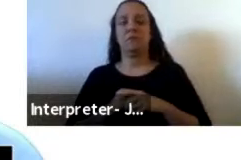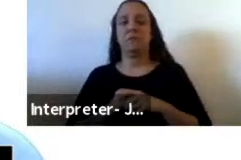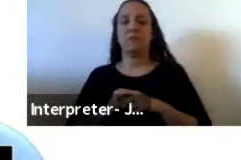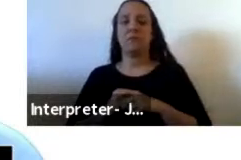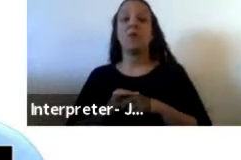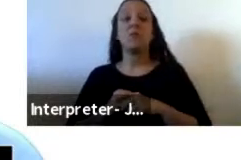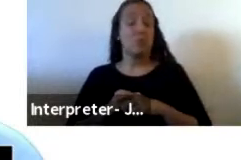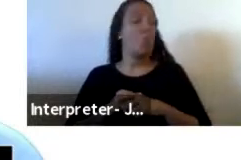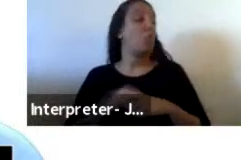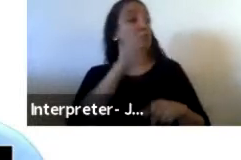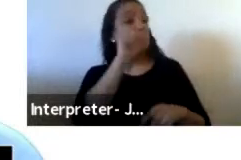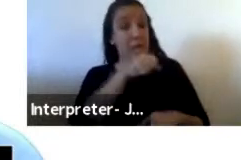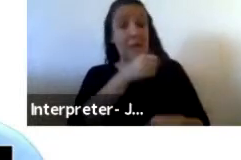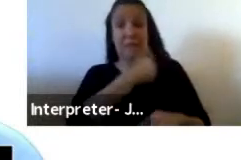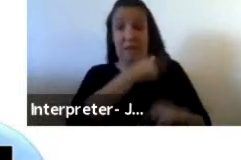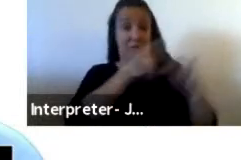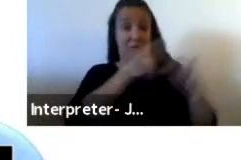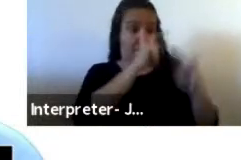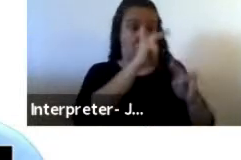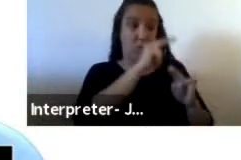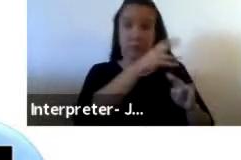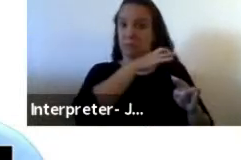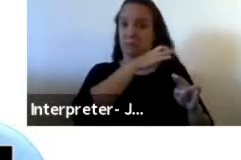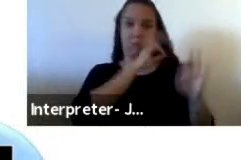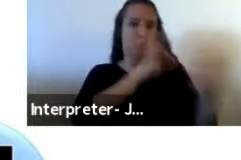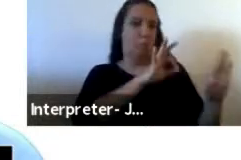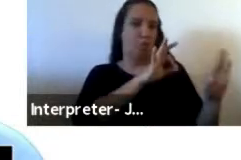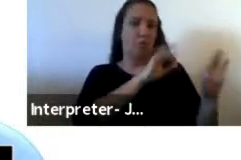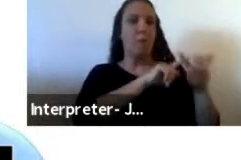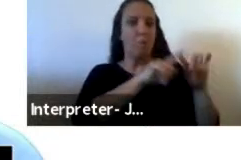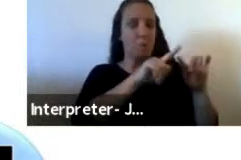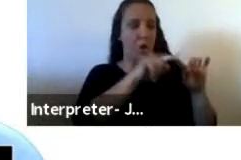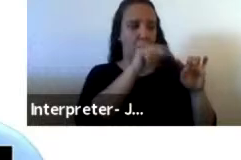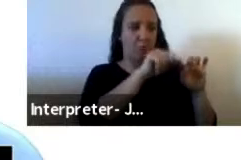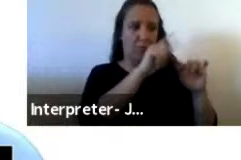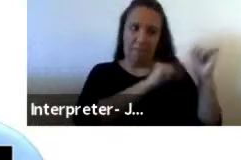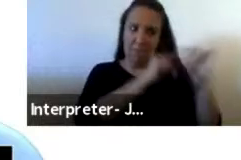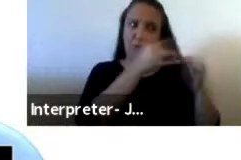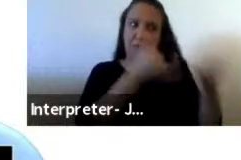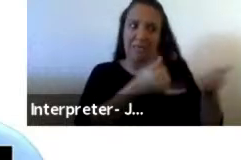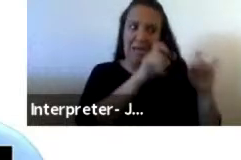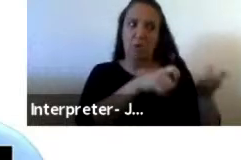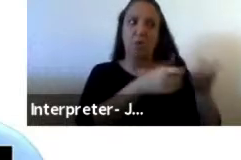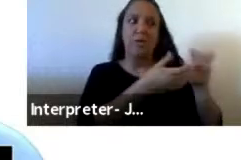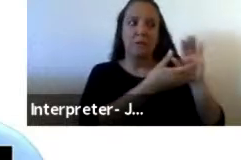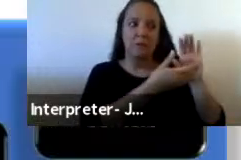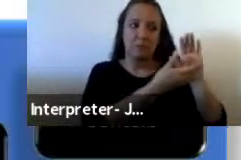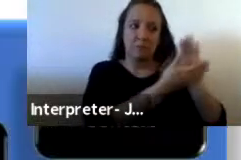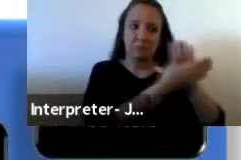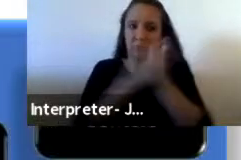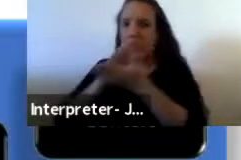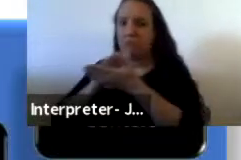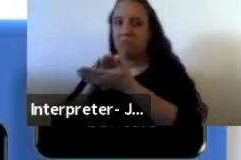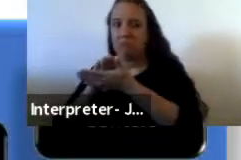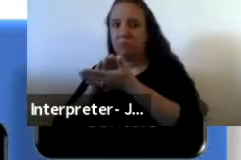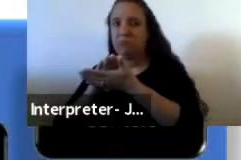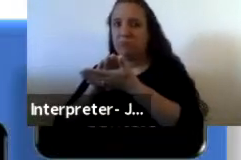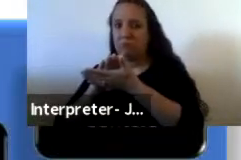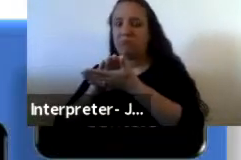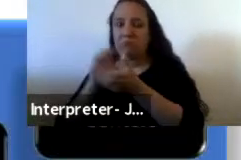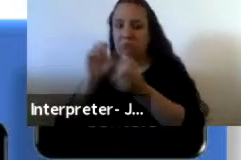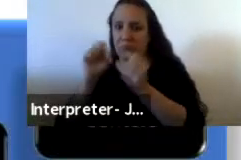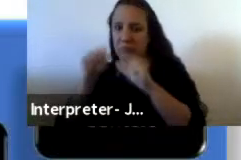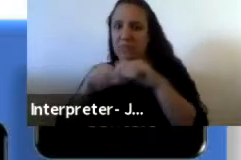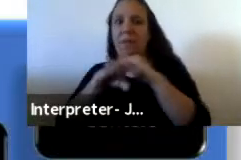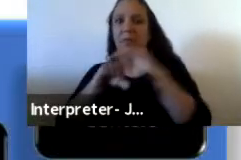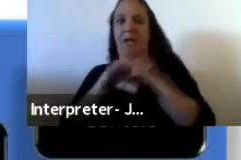and put them together so that you actually turn your brick and mortar into an actual platform where people can come in and access and look. So